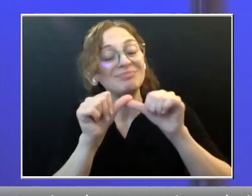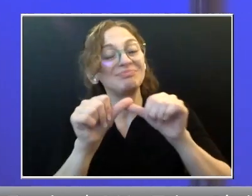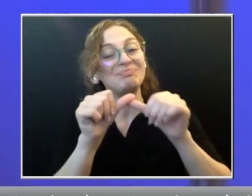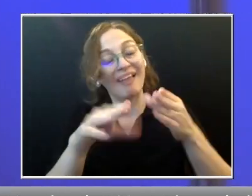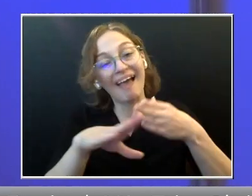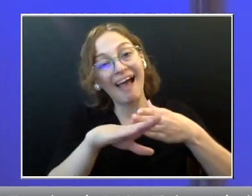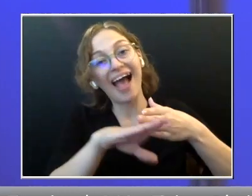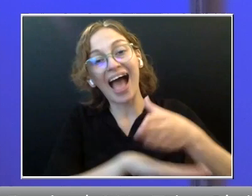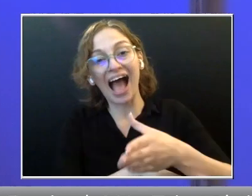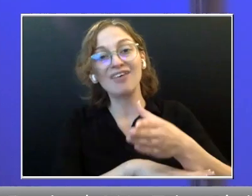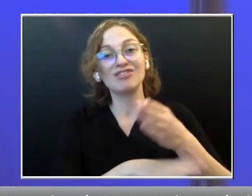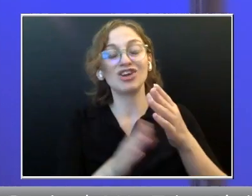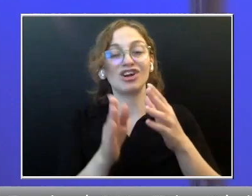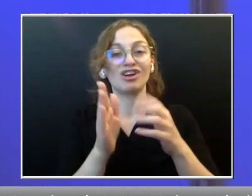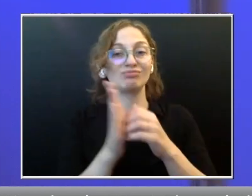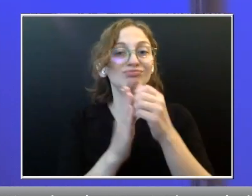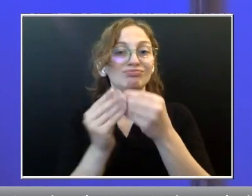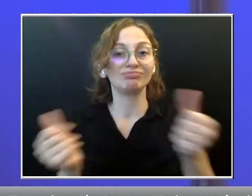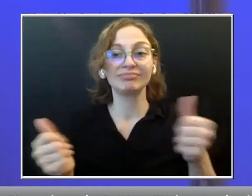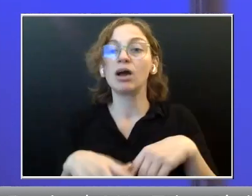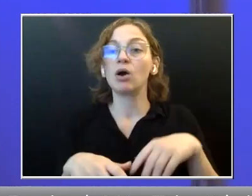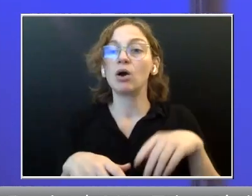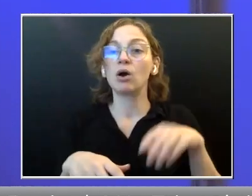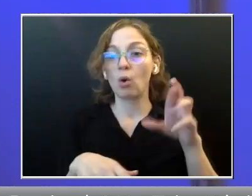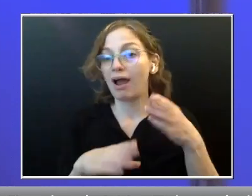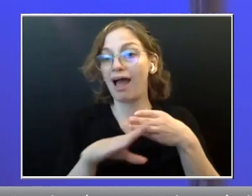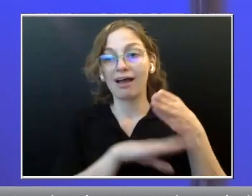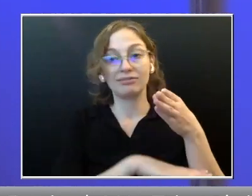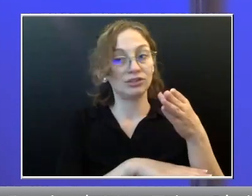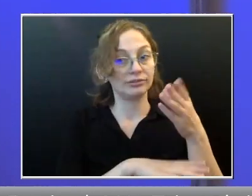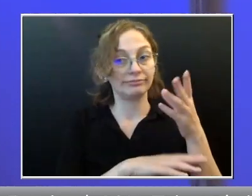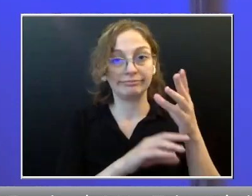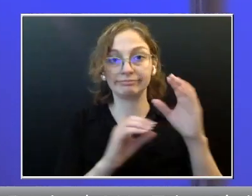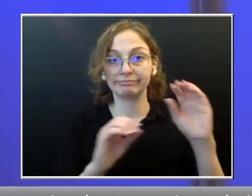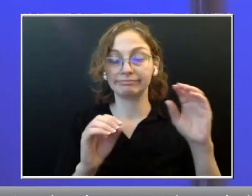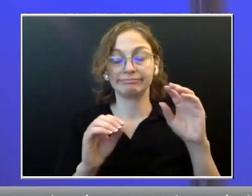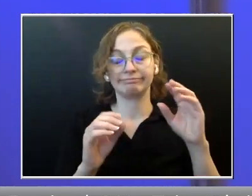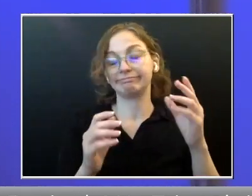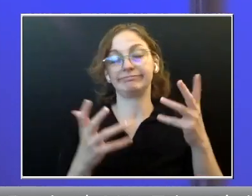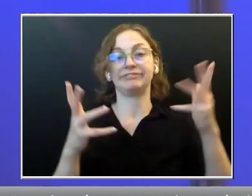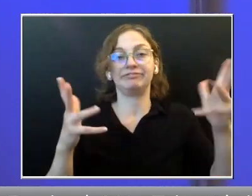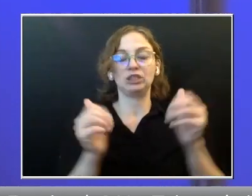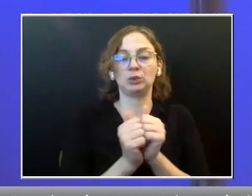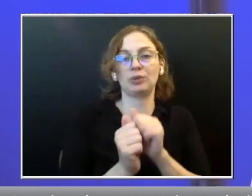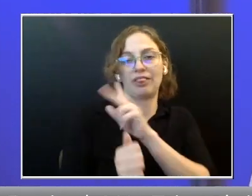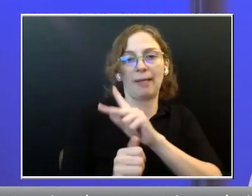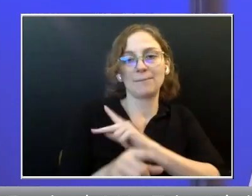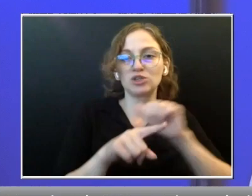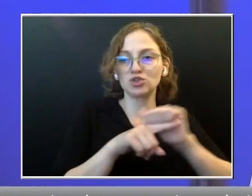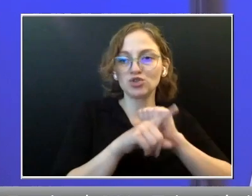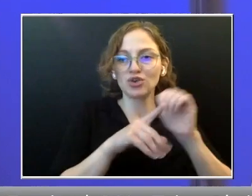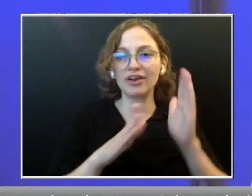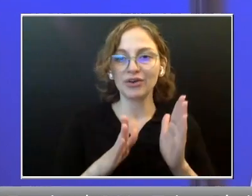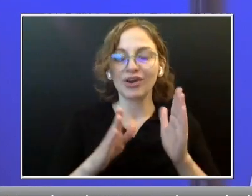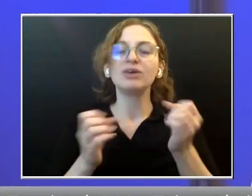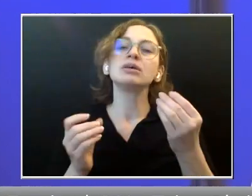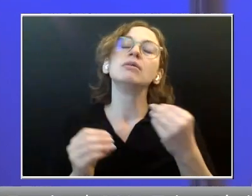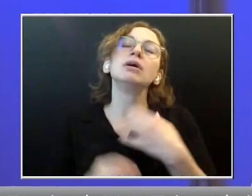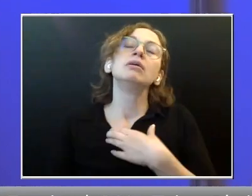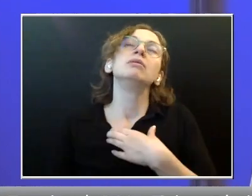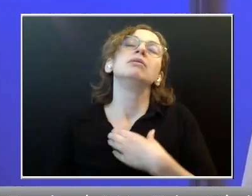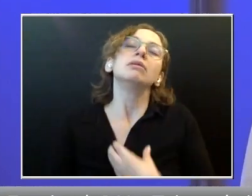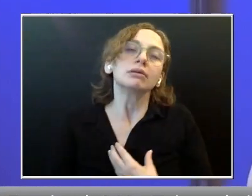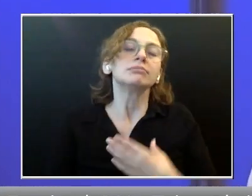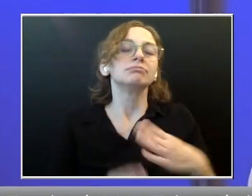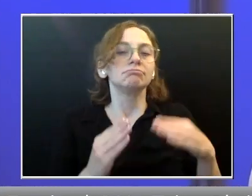do the personal trainer. And I just wish that more insurance carriers would cover a gym membership. That's